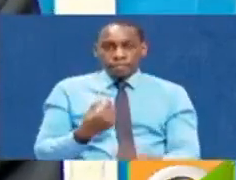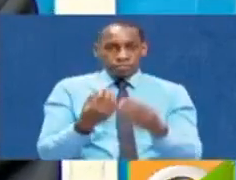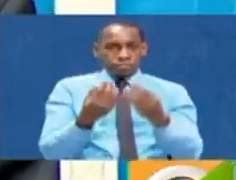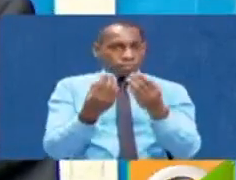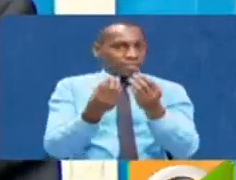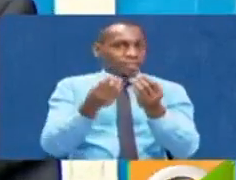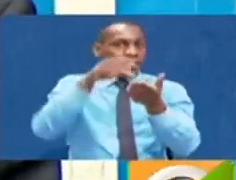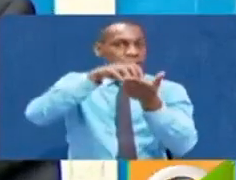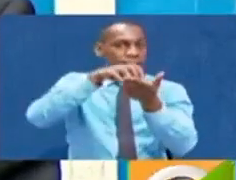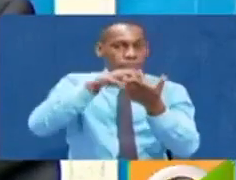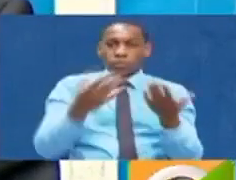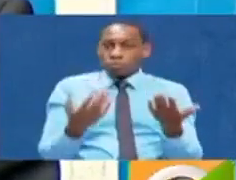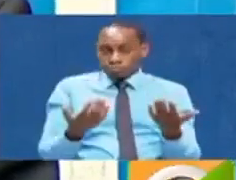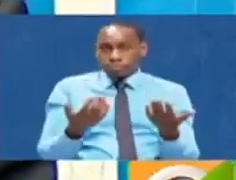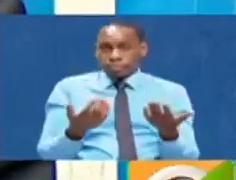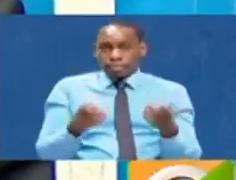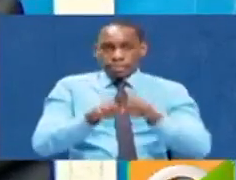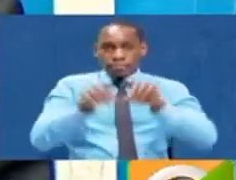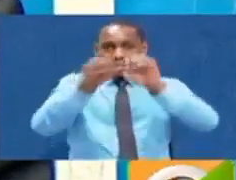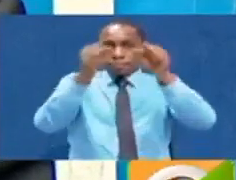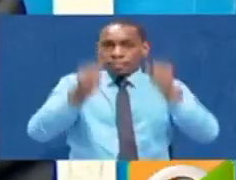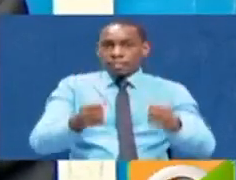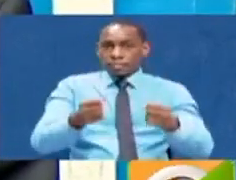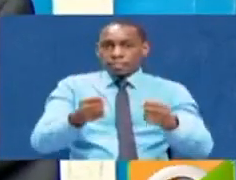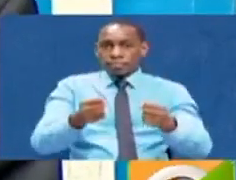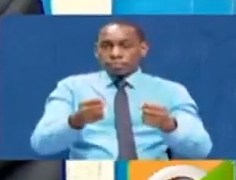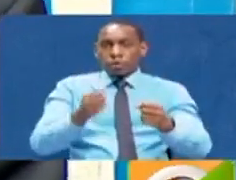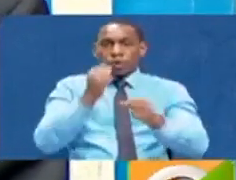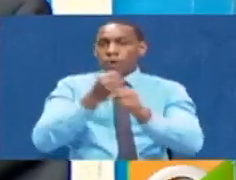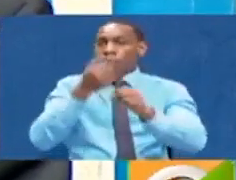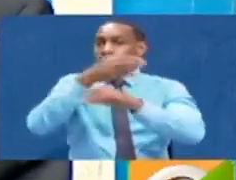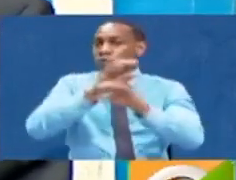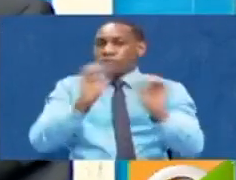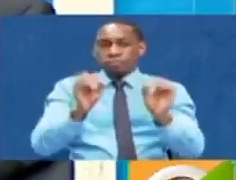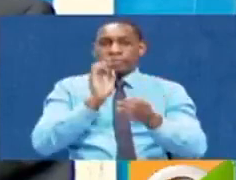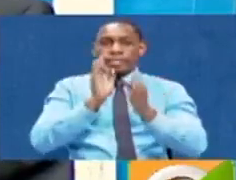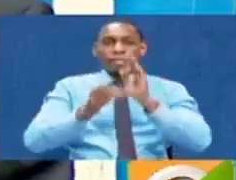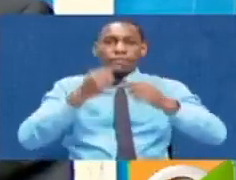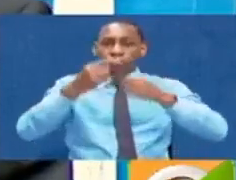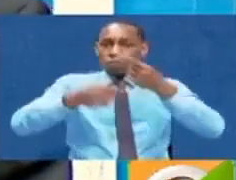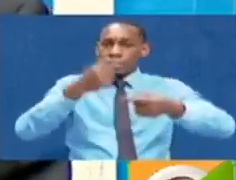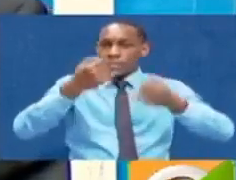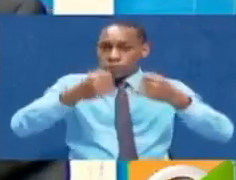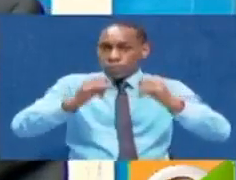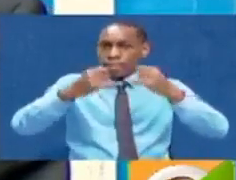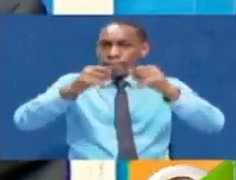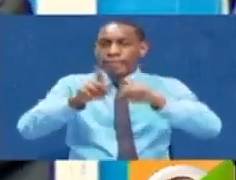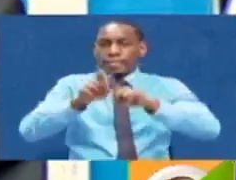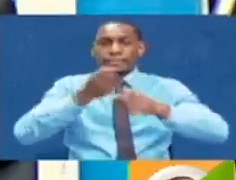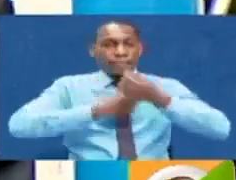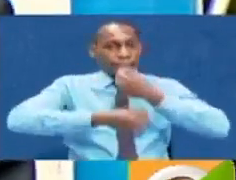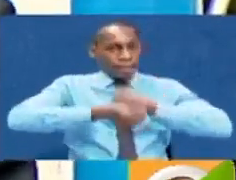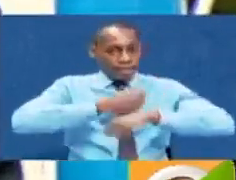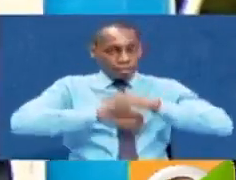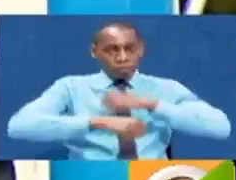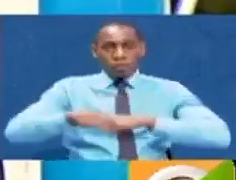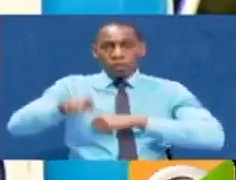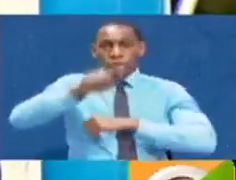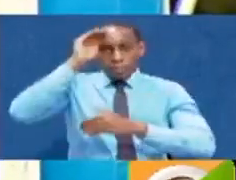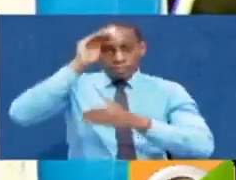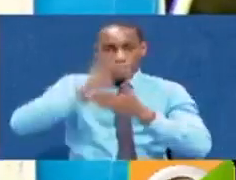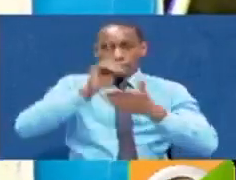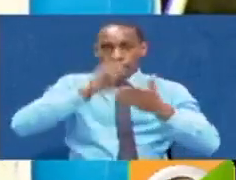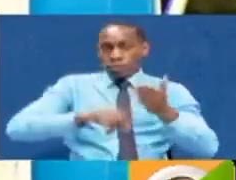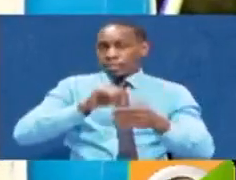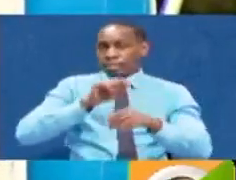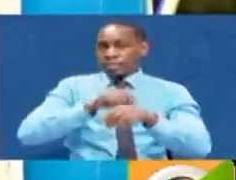curve. Therefore, our health system has not been overrun. And if we continue to implement these measures, we believe even